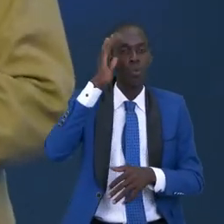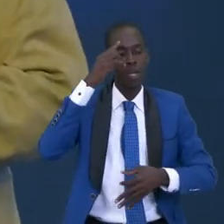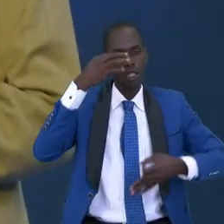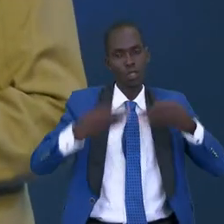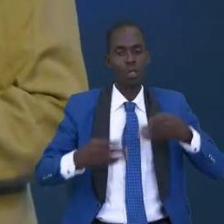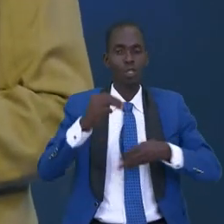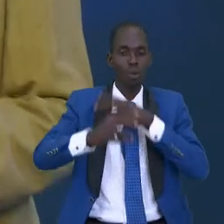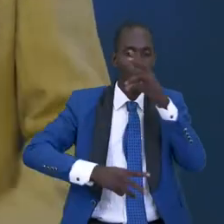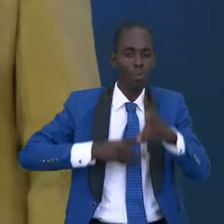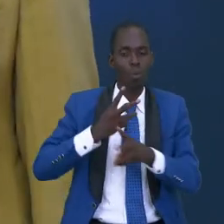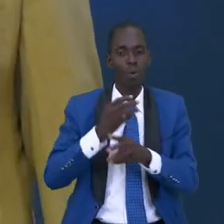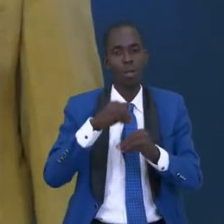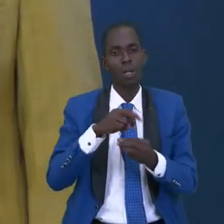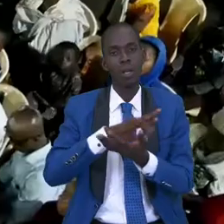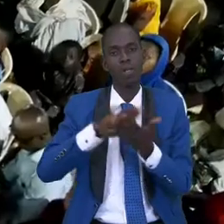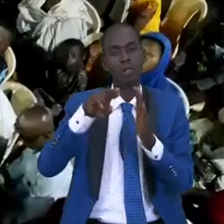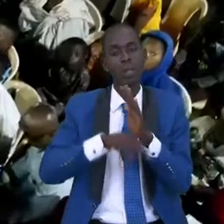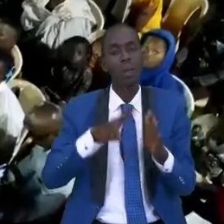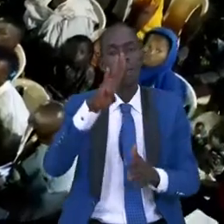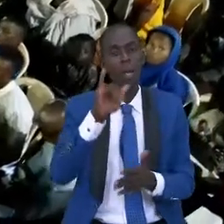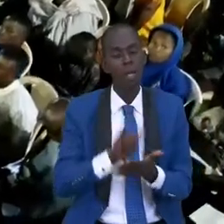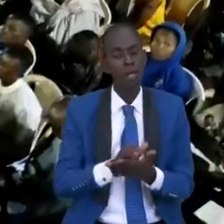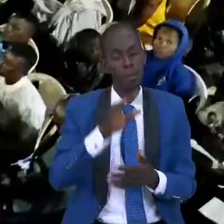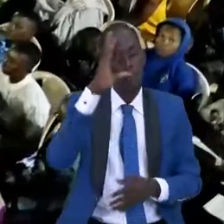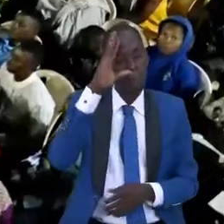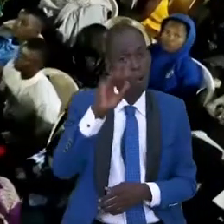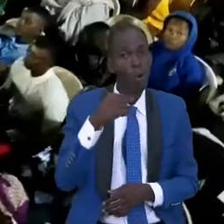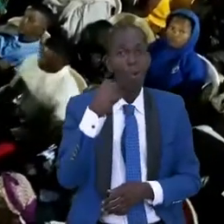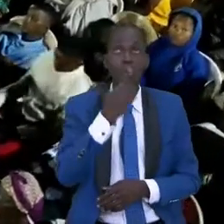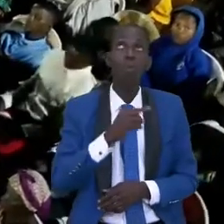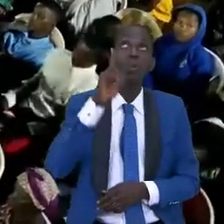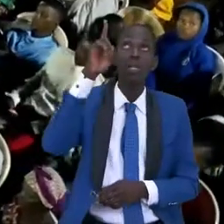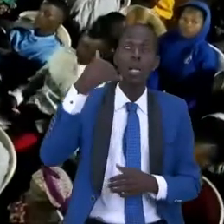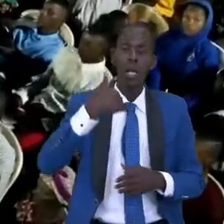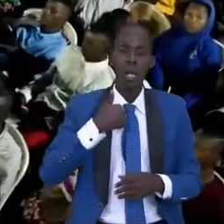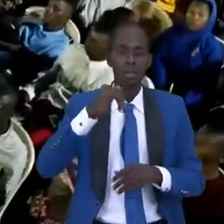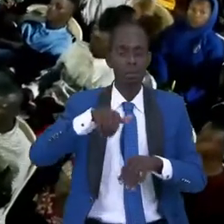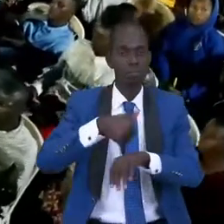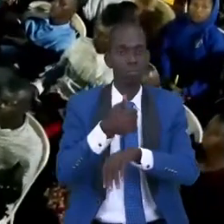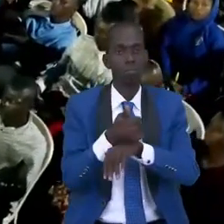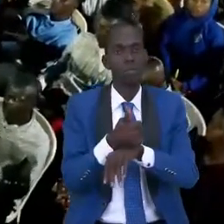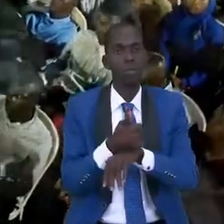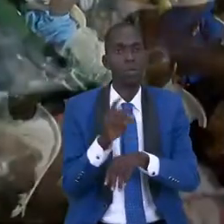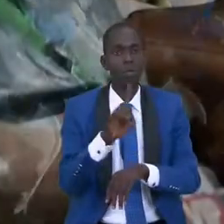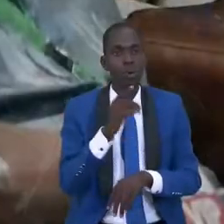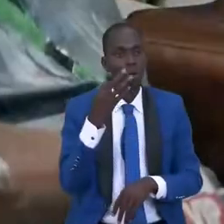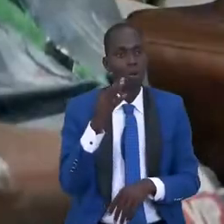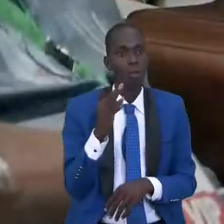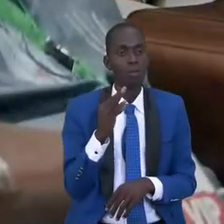in righteousness by that man whom he has ordained, whereof he has